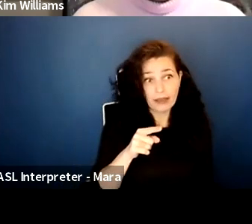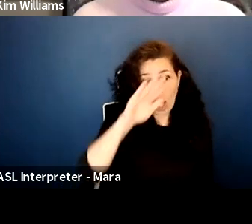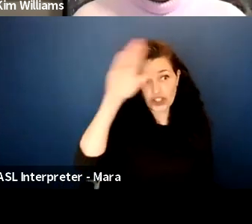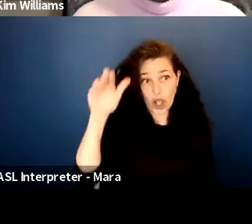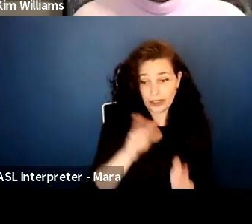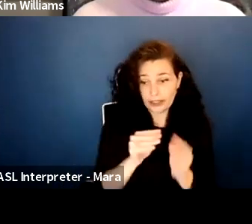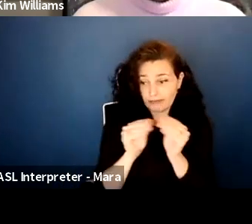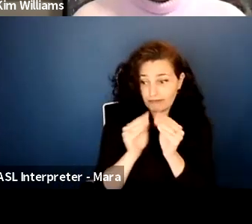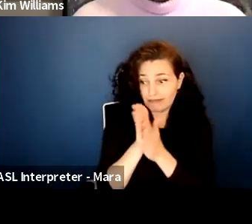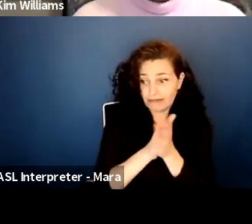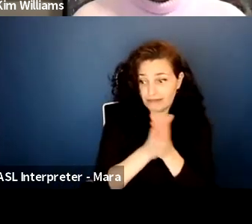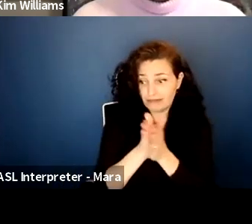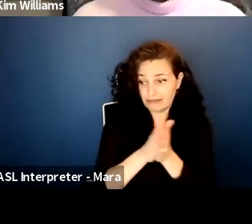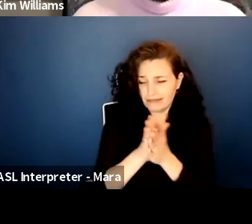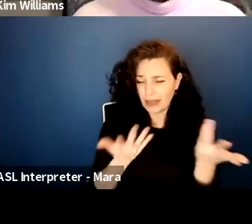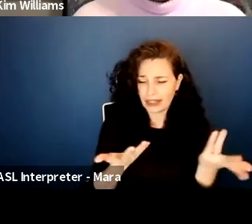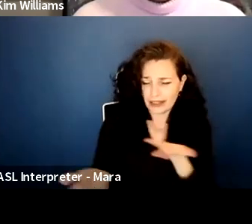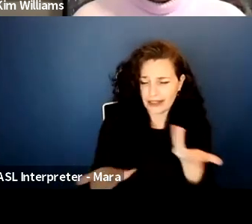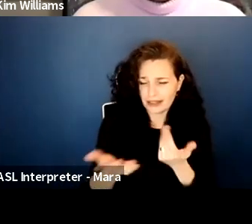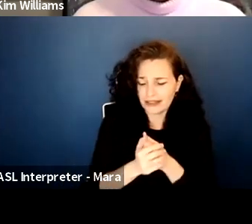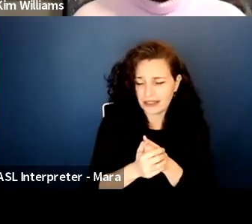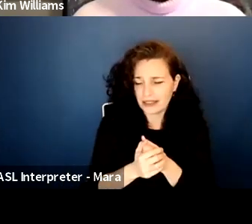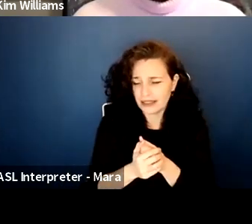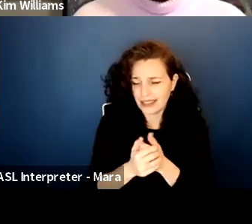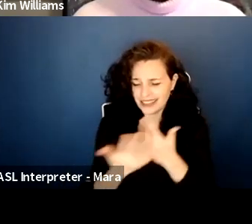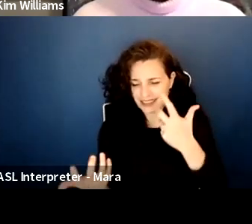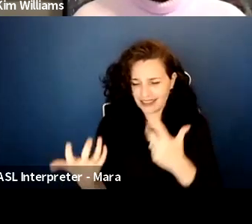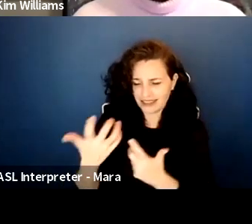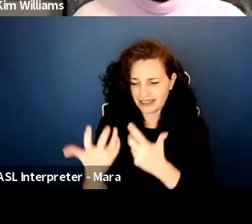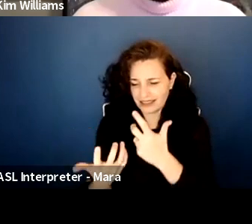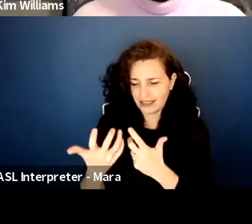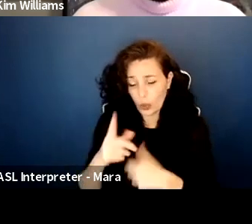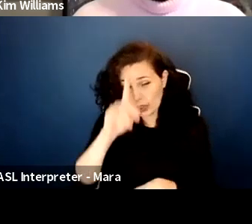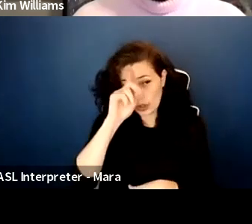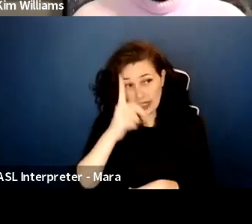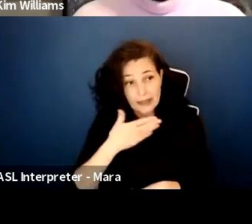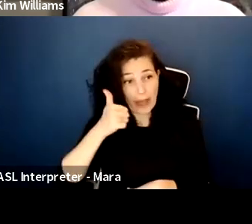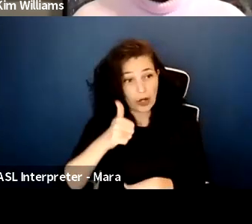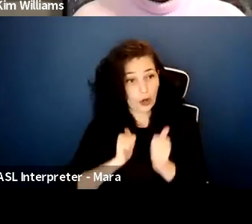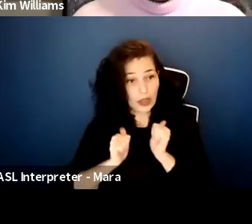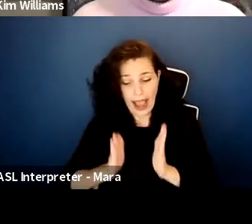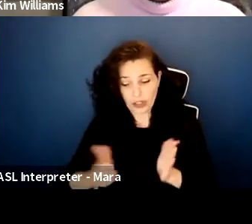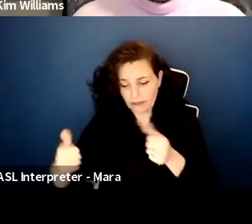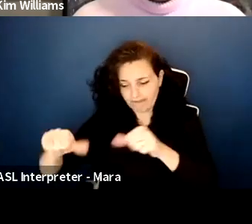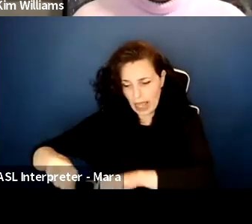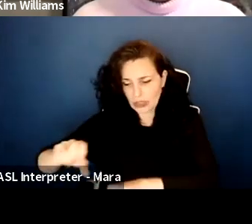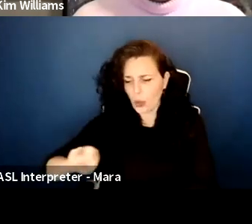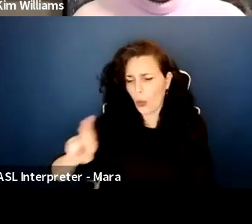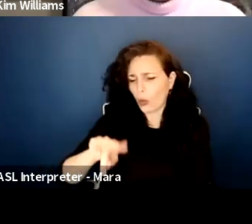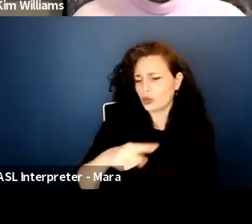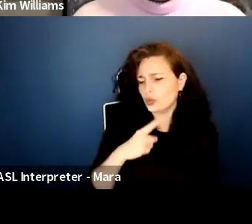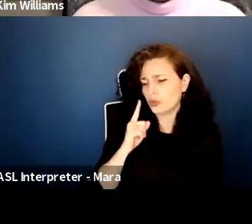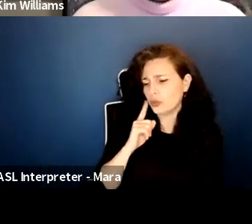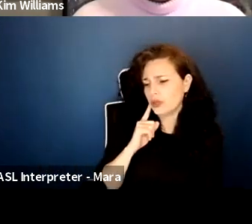don't see it. Is that a good time for that actor to maybe pass? Or is that maybe like, do you